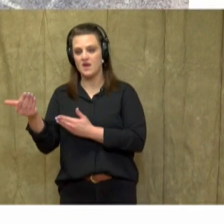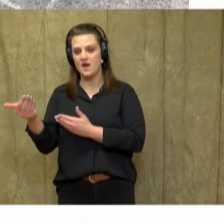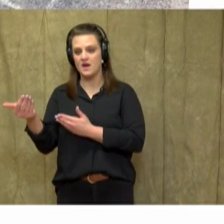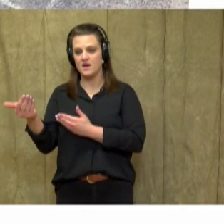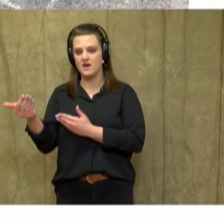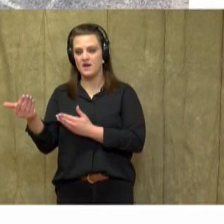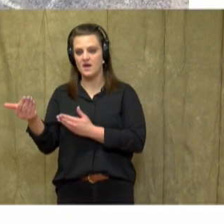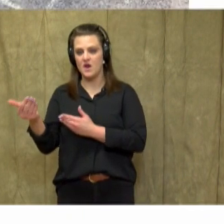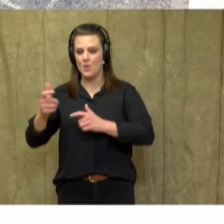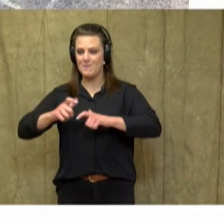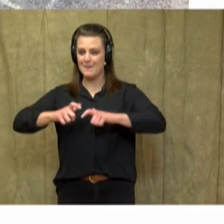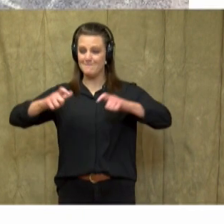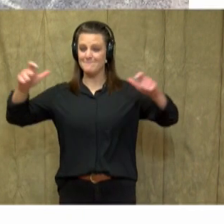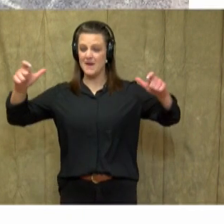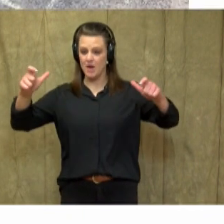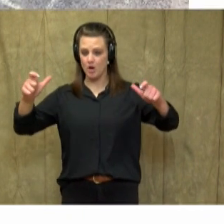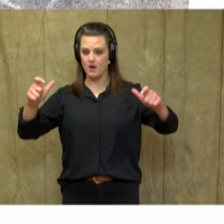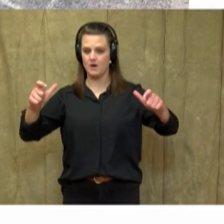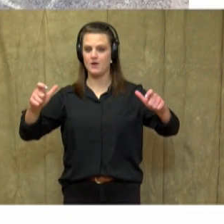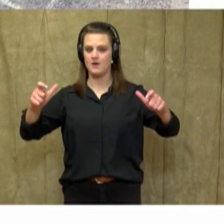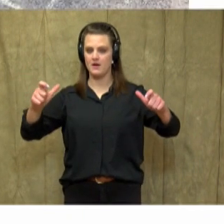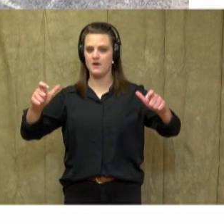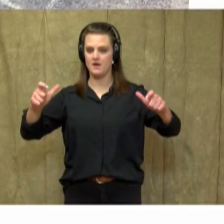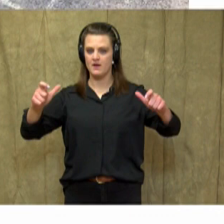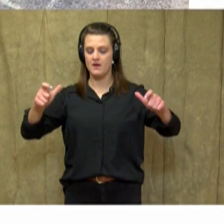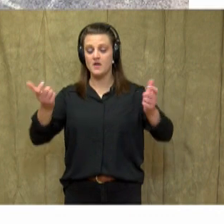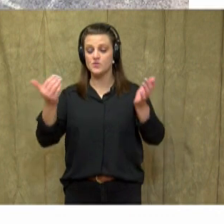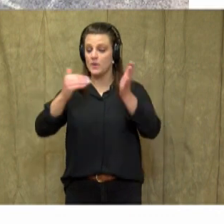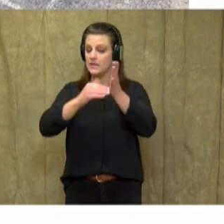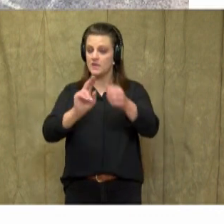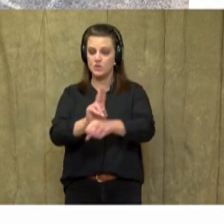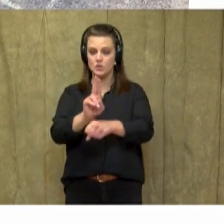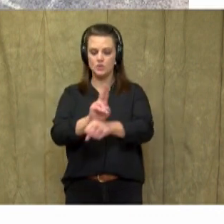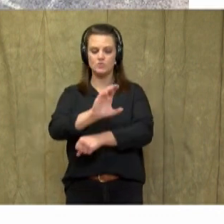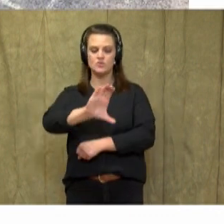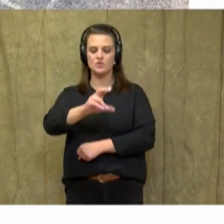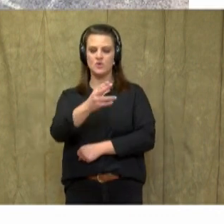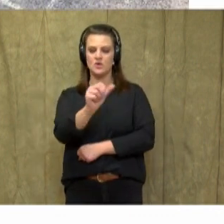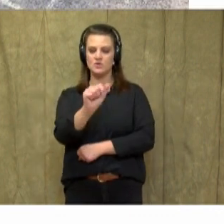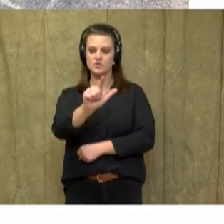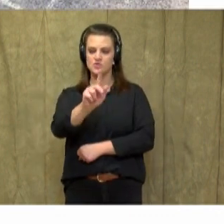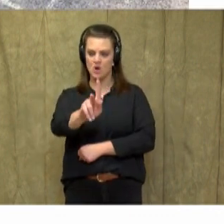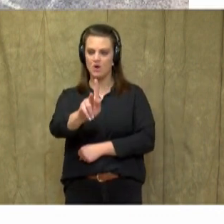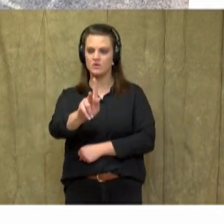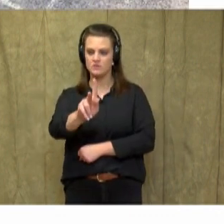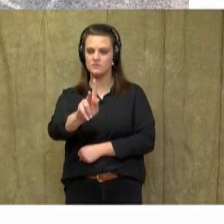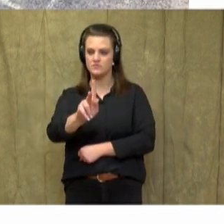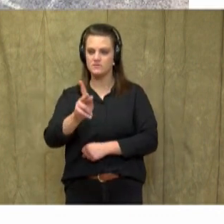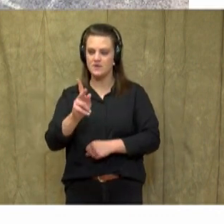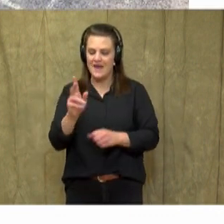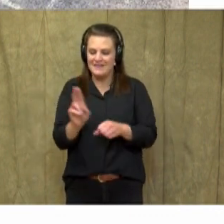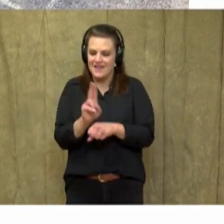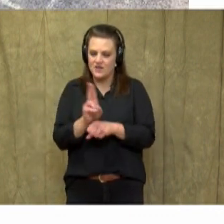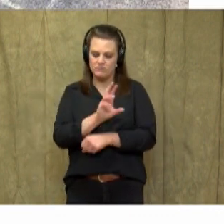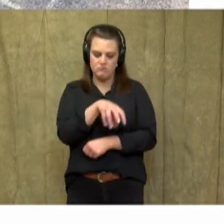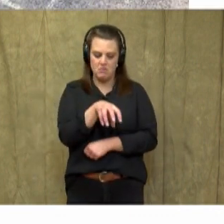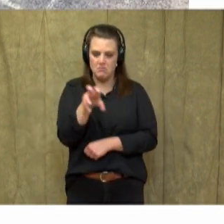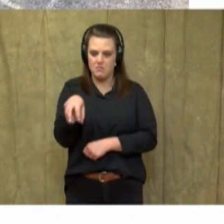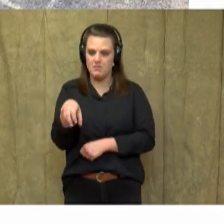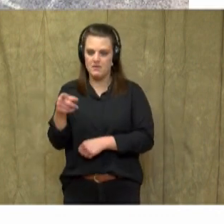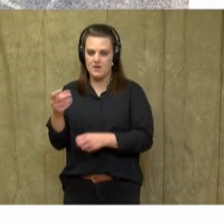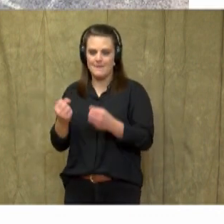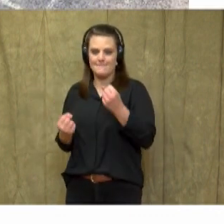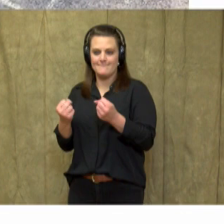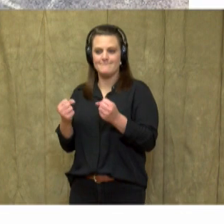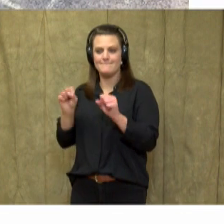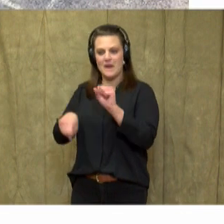is we made it even larger. Again, I just used chalk, and we have these little cones that they like to use when they ride their bikes, but you